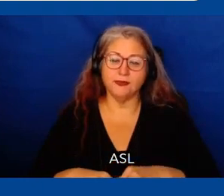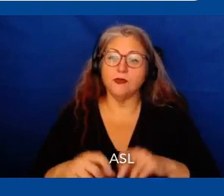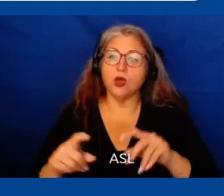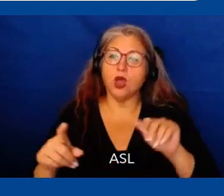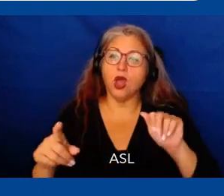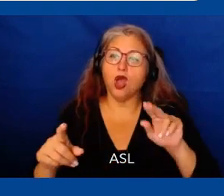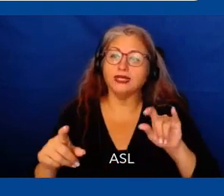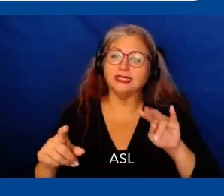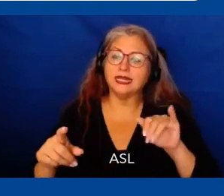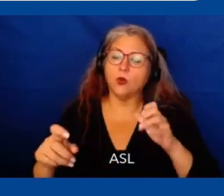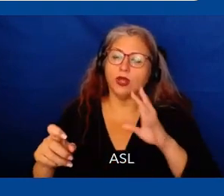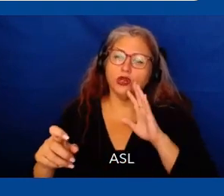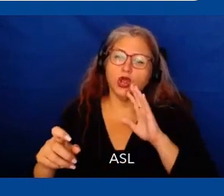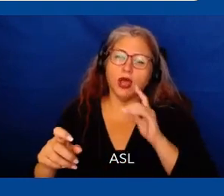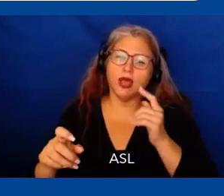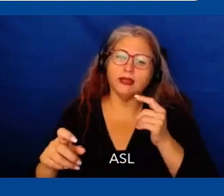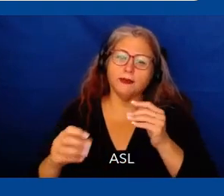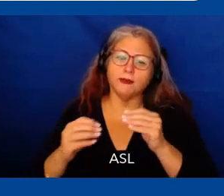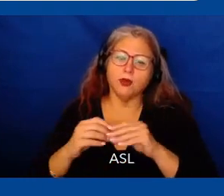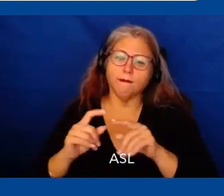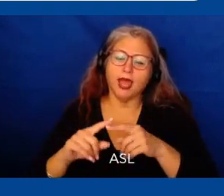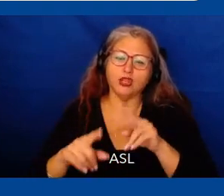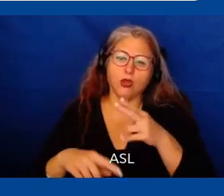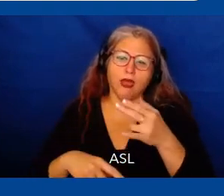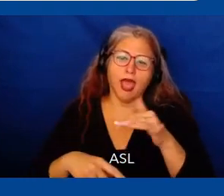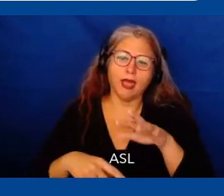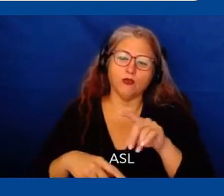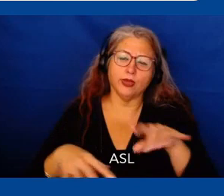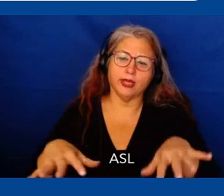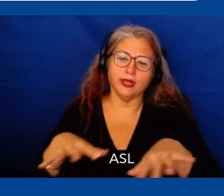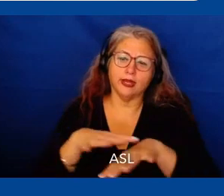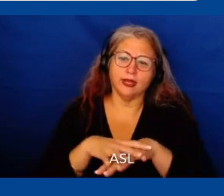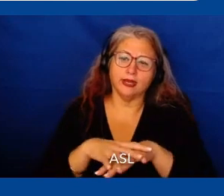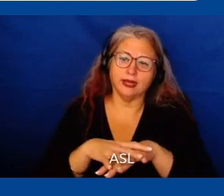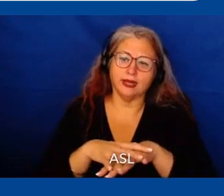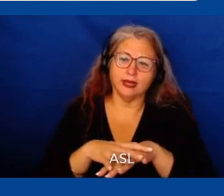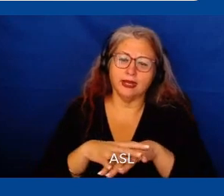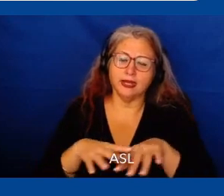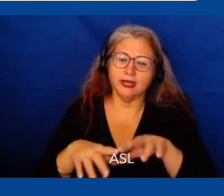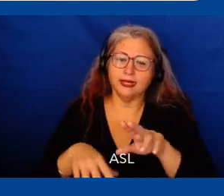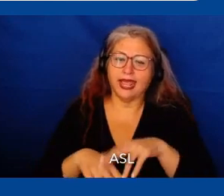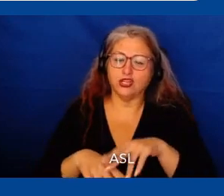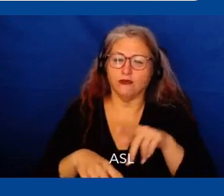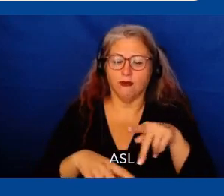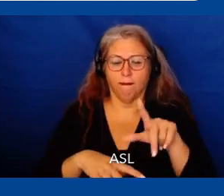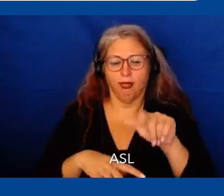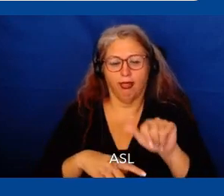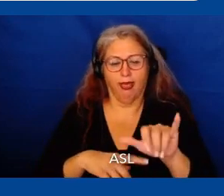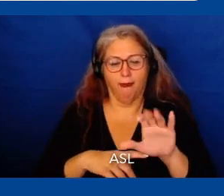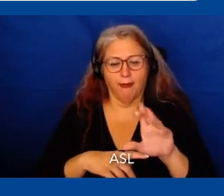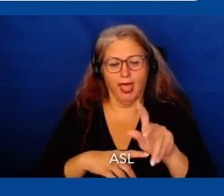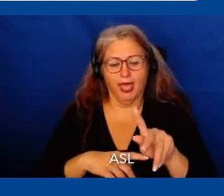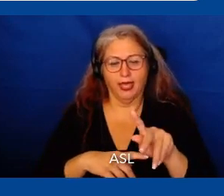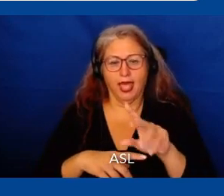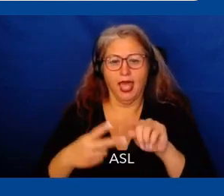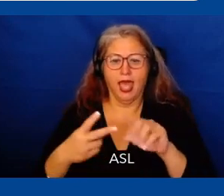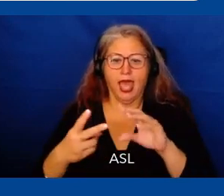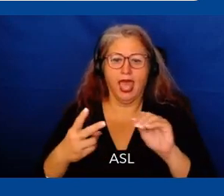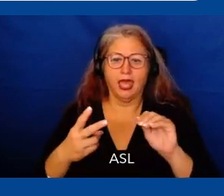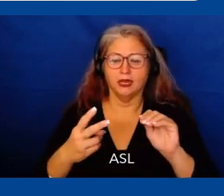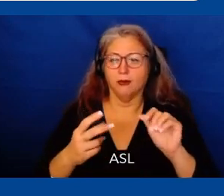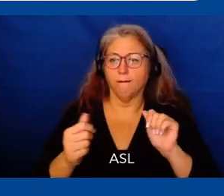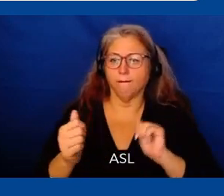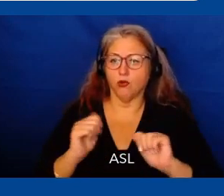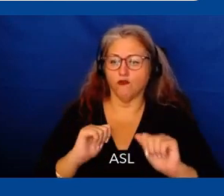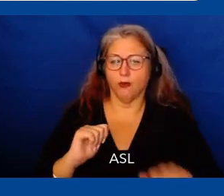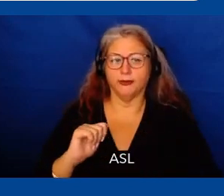Agustina, I wonder if we could talk also a little bit about the hybrid nature of playback and performance. And